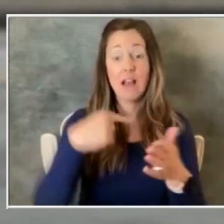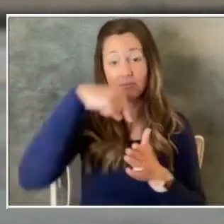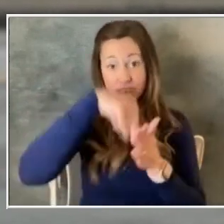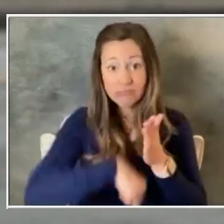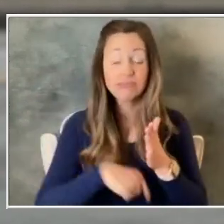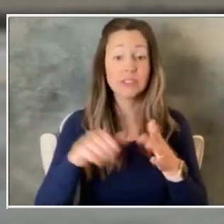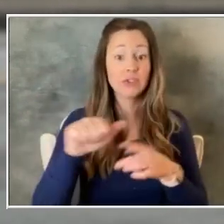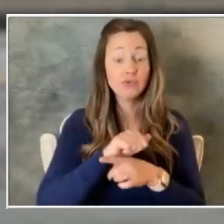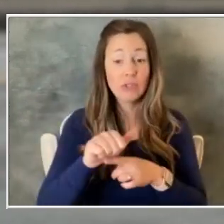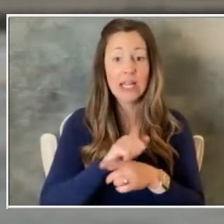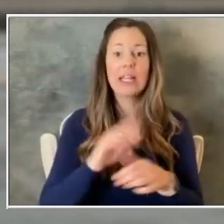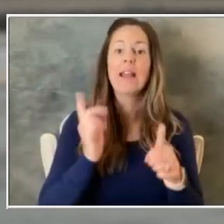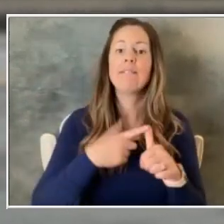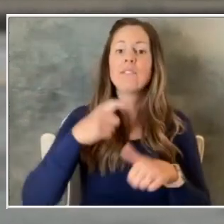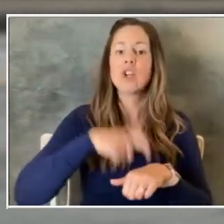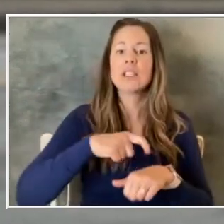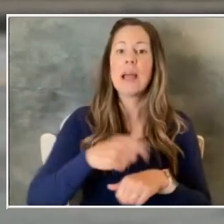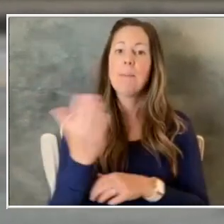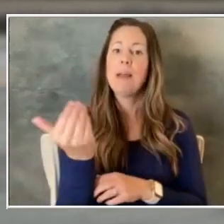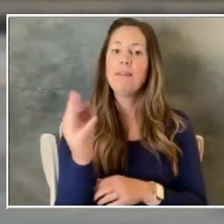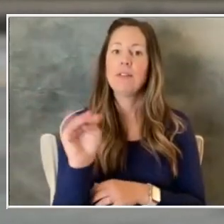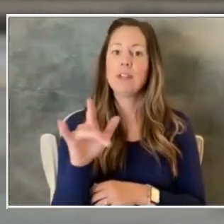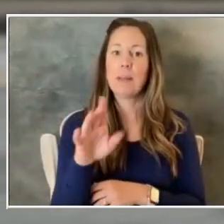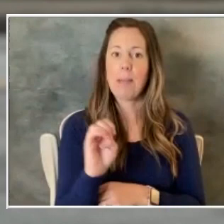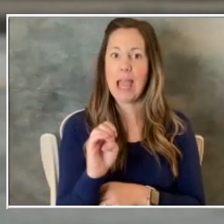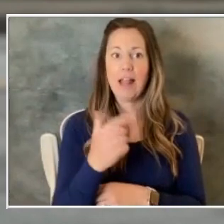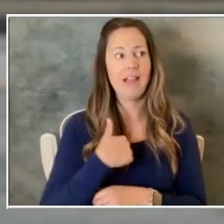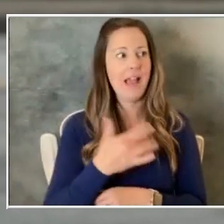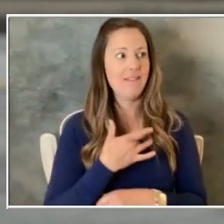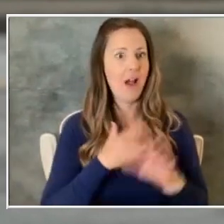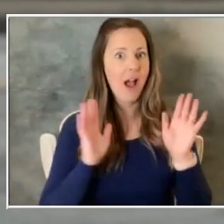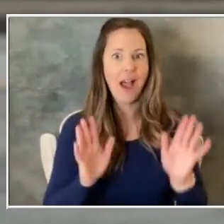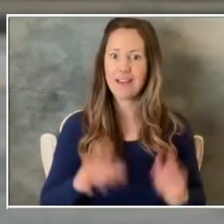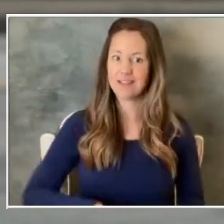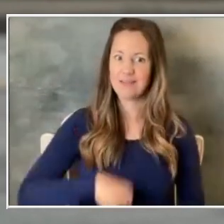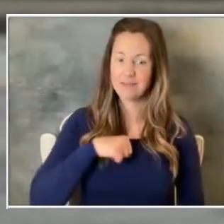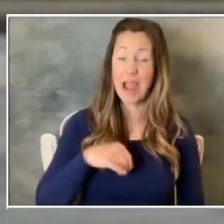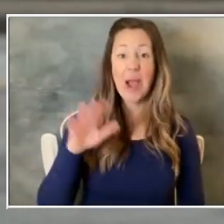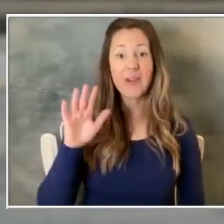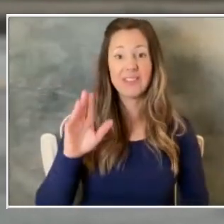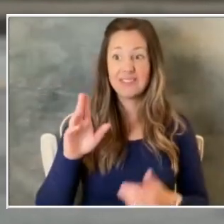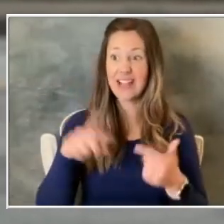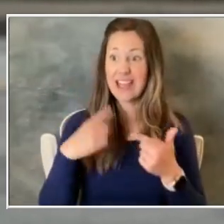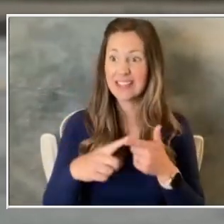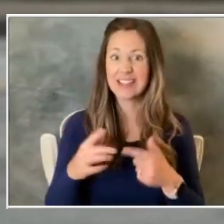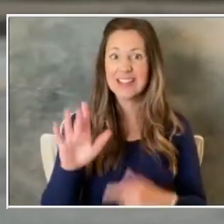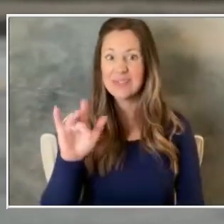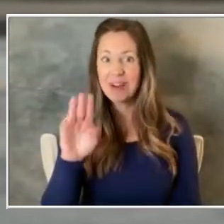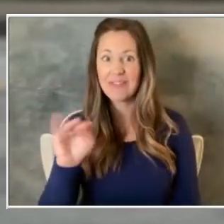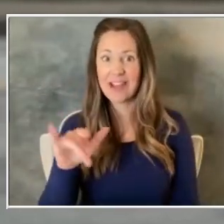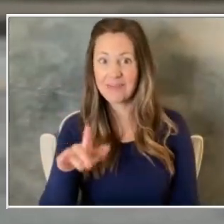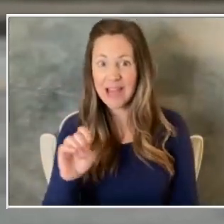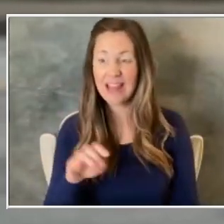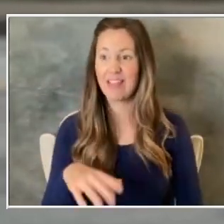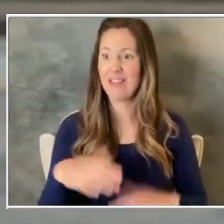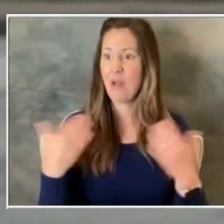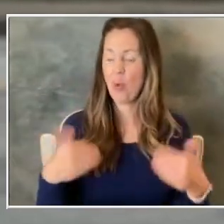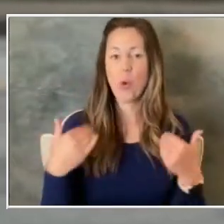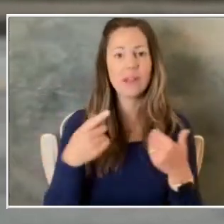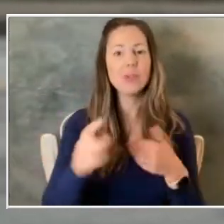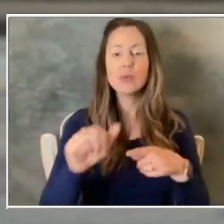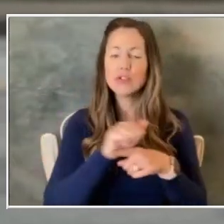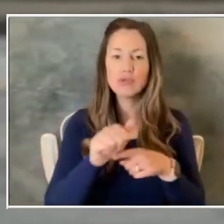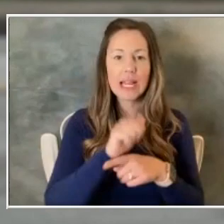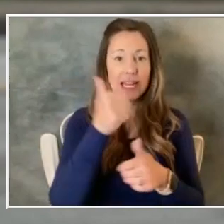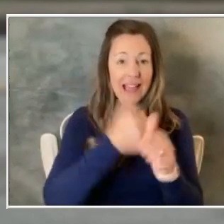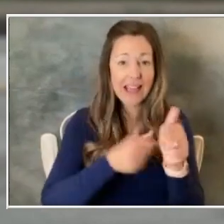I hit the 15-mile mark, I was kind of proud. And then when I hit 25, and then, you know, you're training every weekend, both days